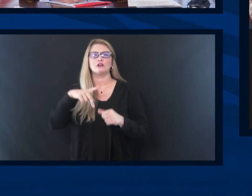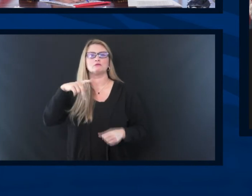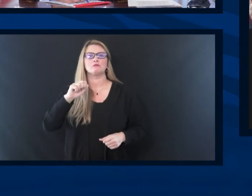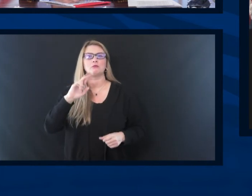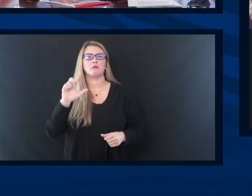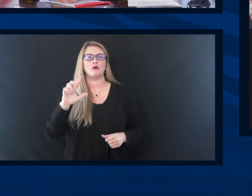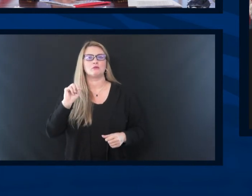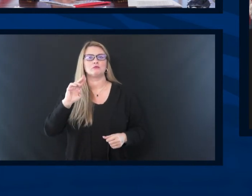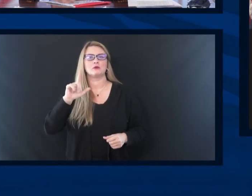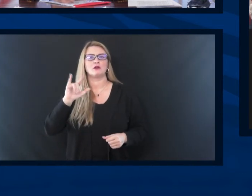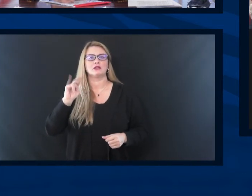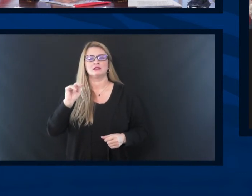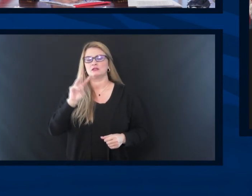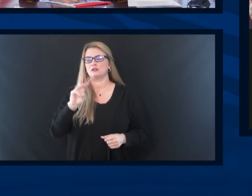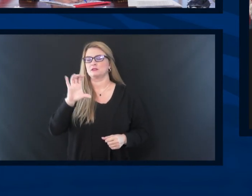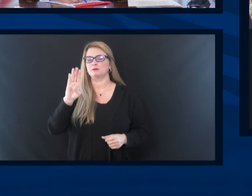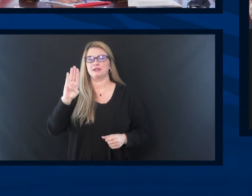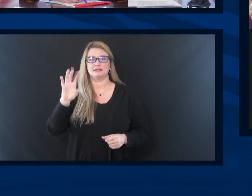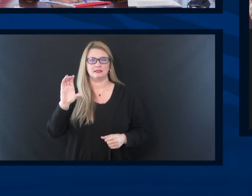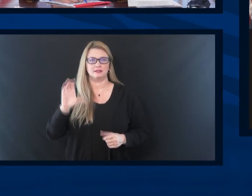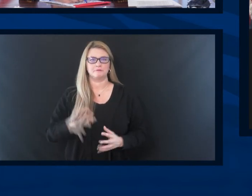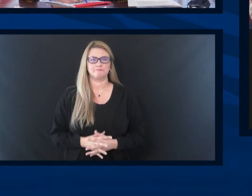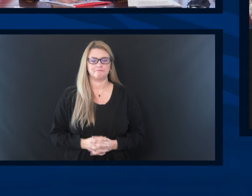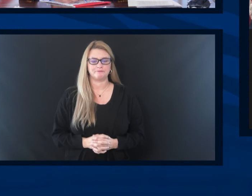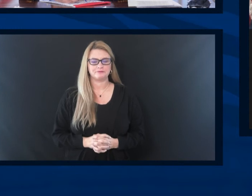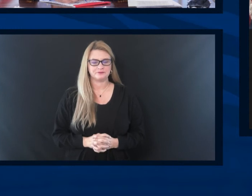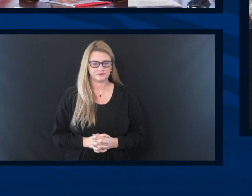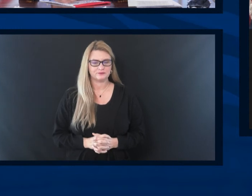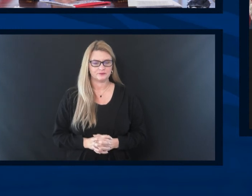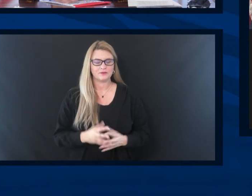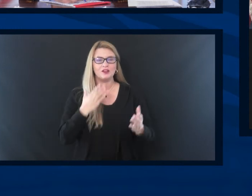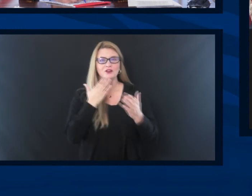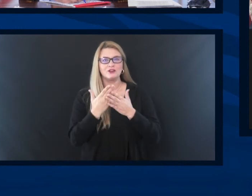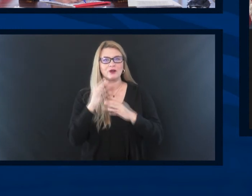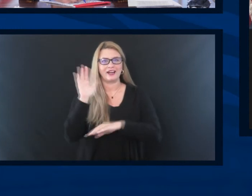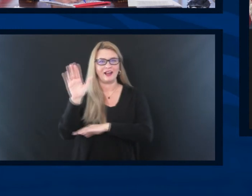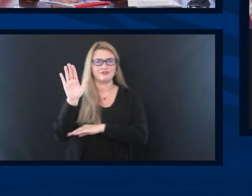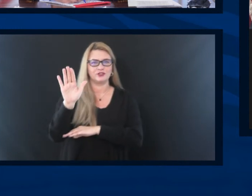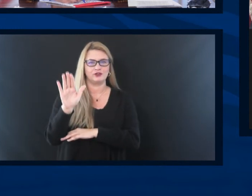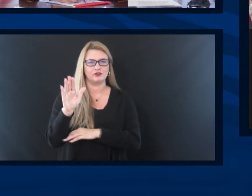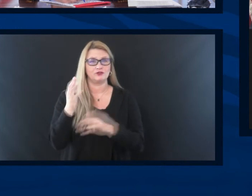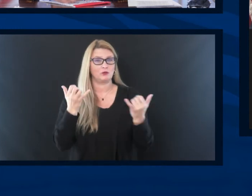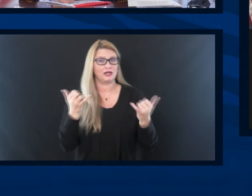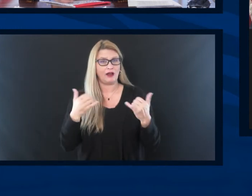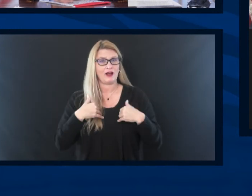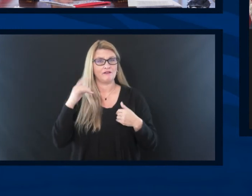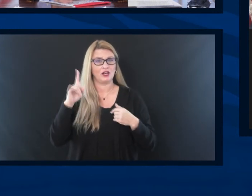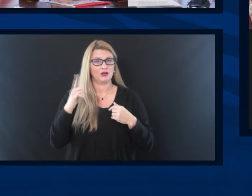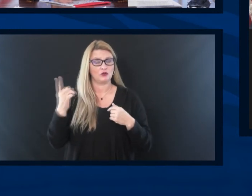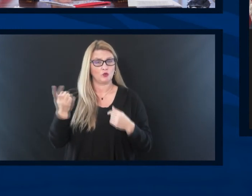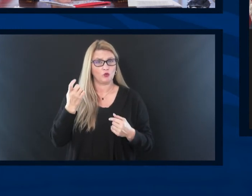WCBC. Good afternoon, Governor. Good afternoon, panel. This is a question for